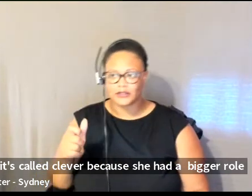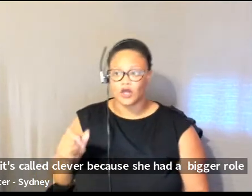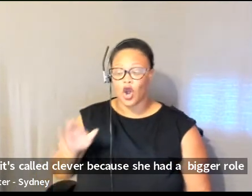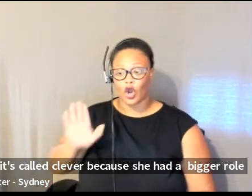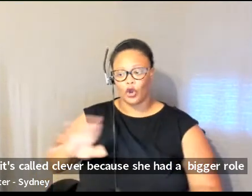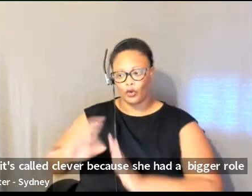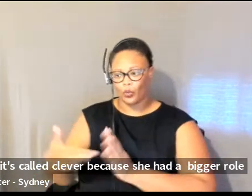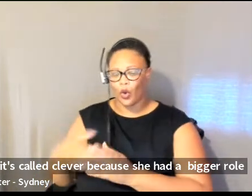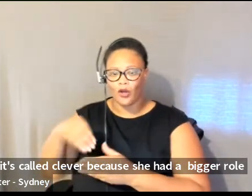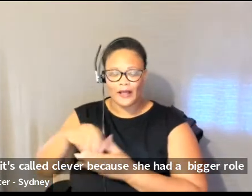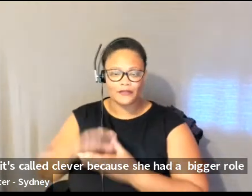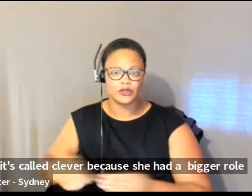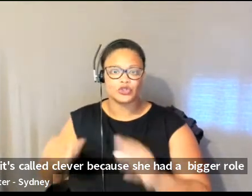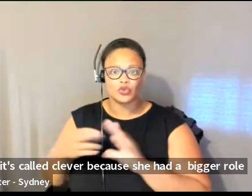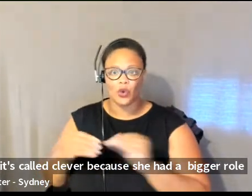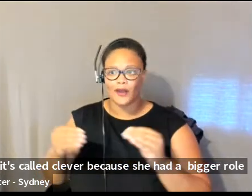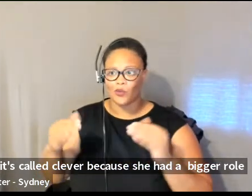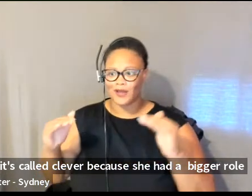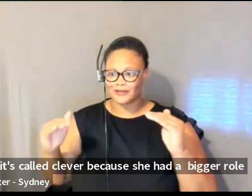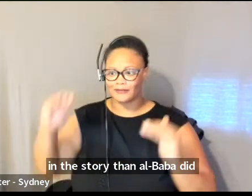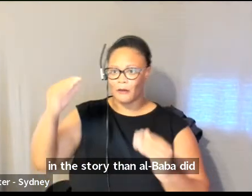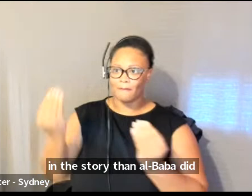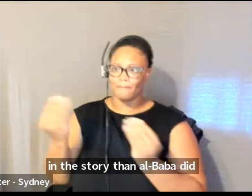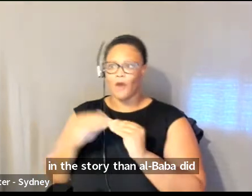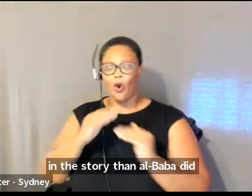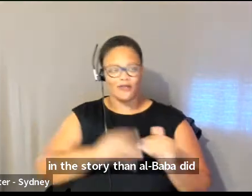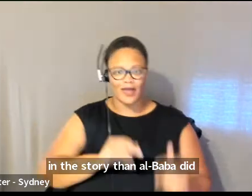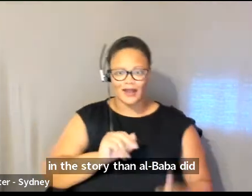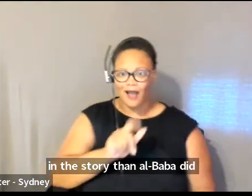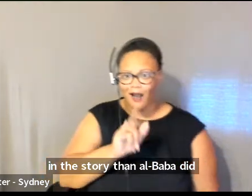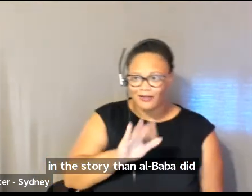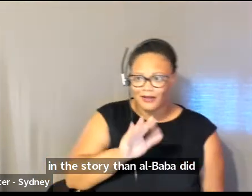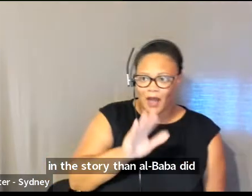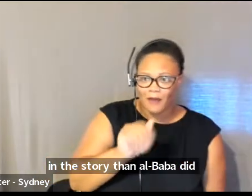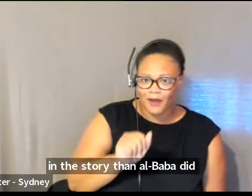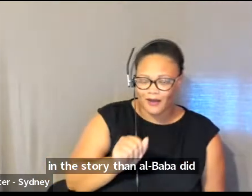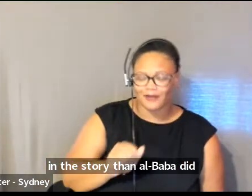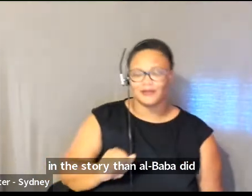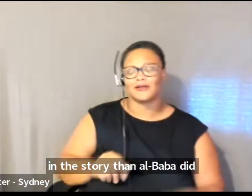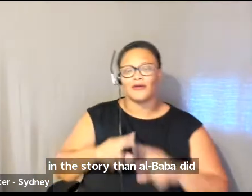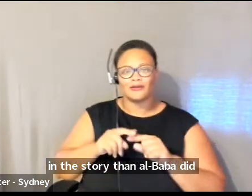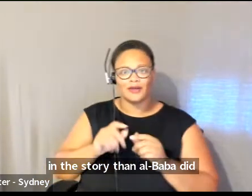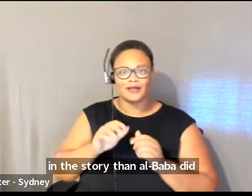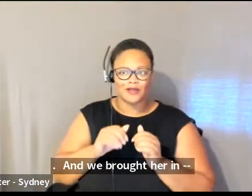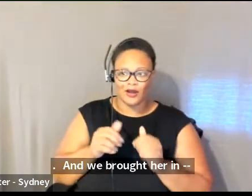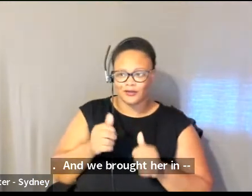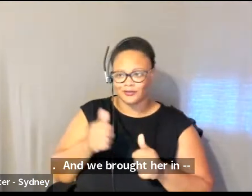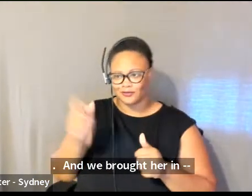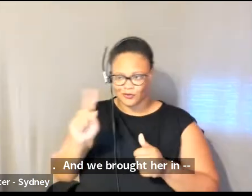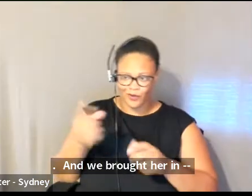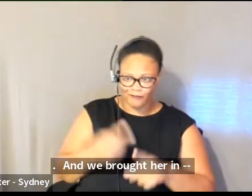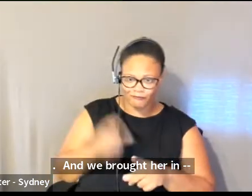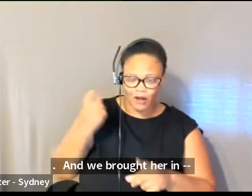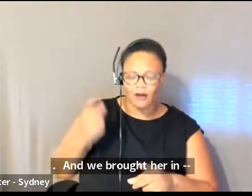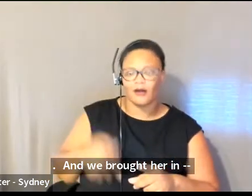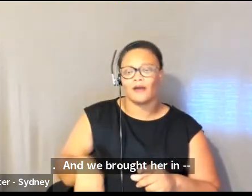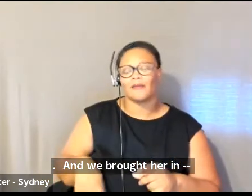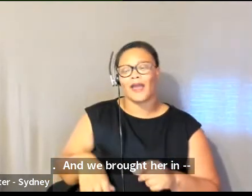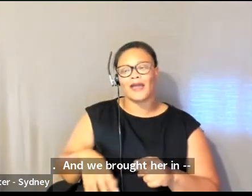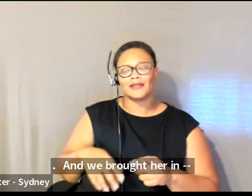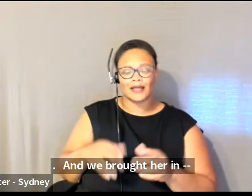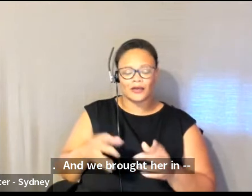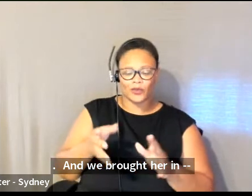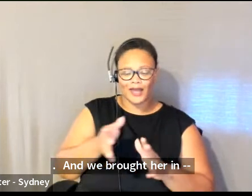And so we brought her in as the story and wanted to lift up her tale as a part of that and make it a little bit of a romantic